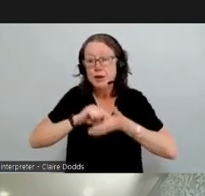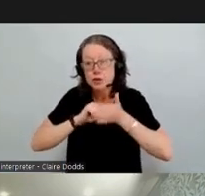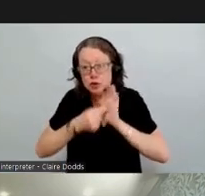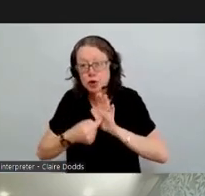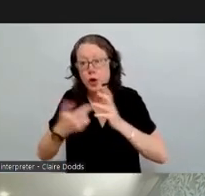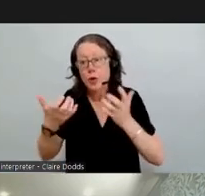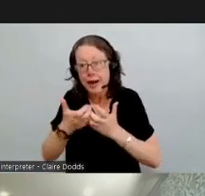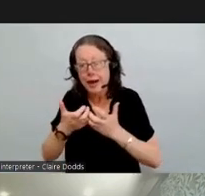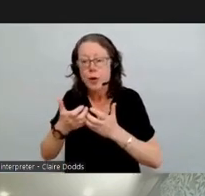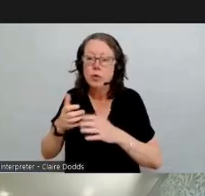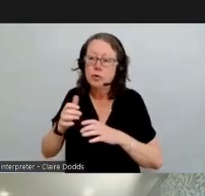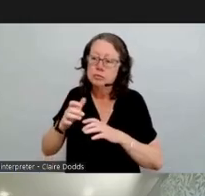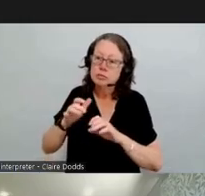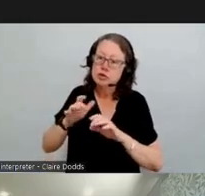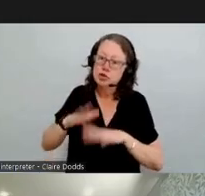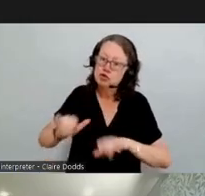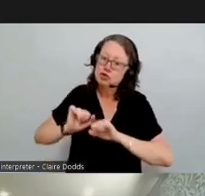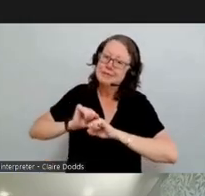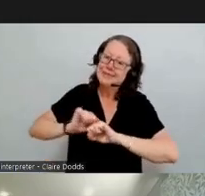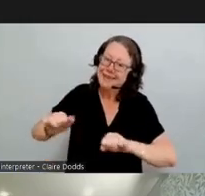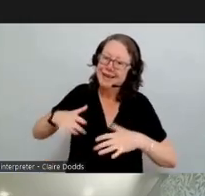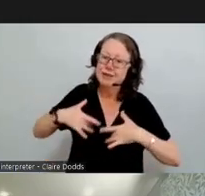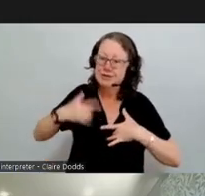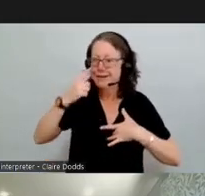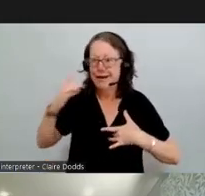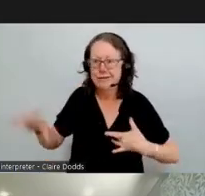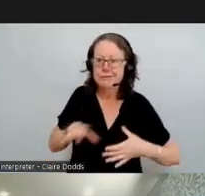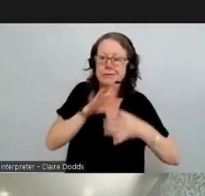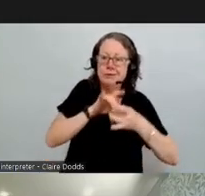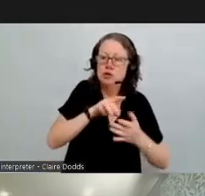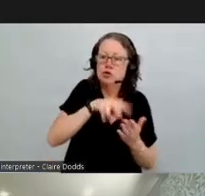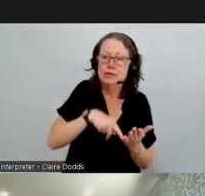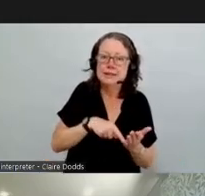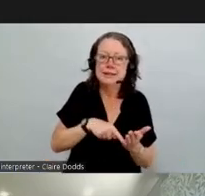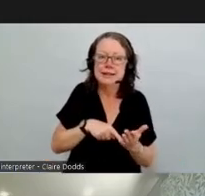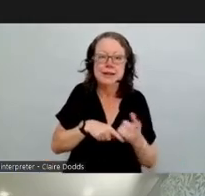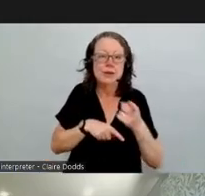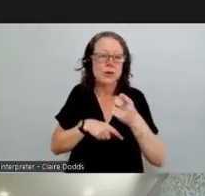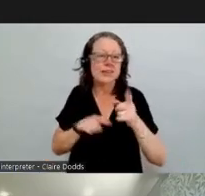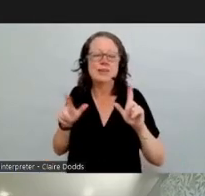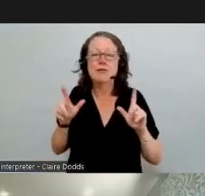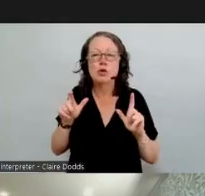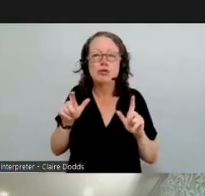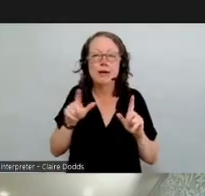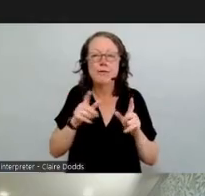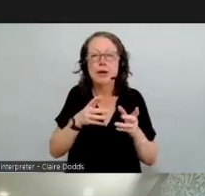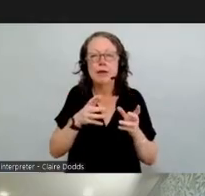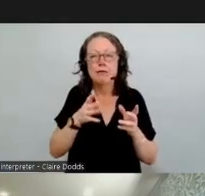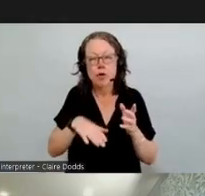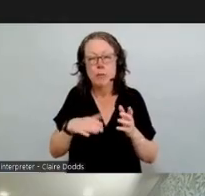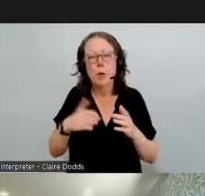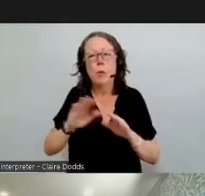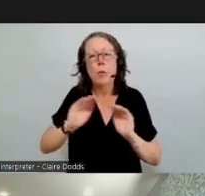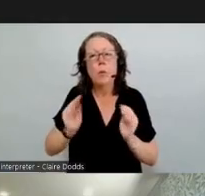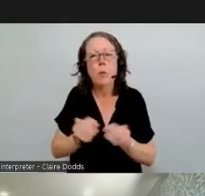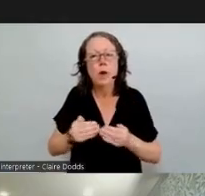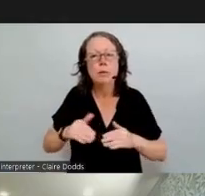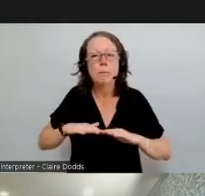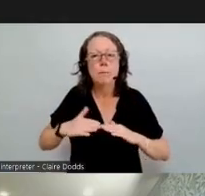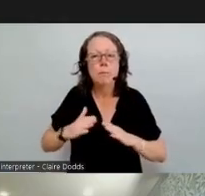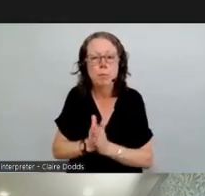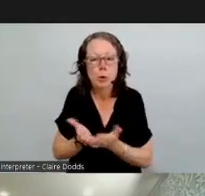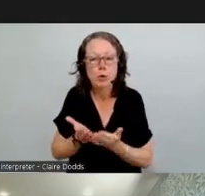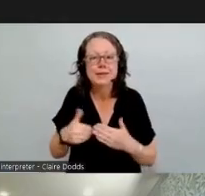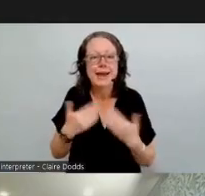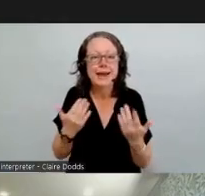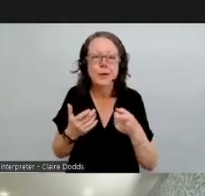And this is a picture from an event we did for World Book Day with Brighton and Hove Albion Football Club, which was the great big footy bookie